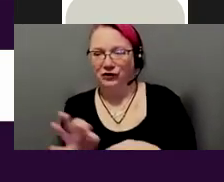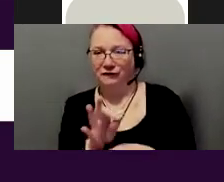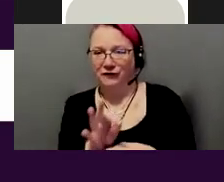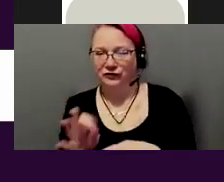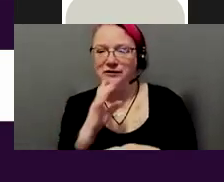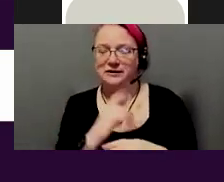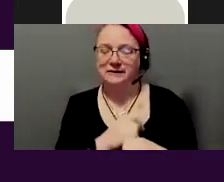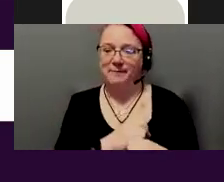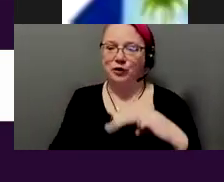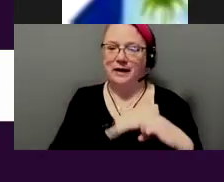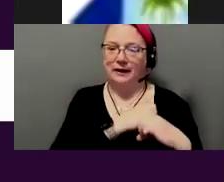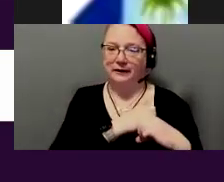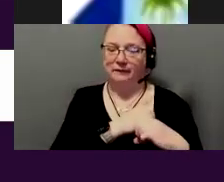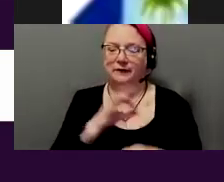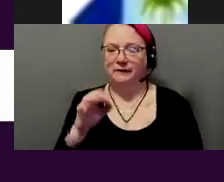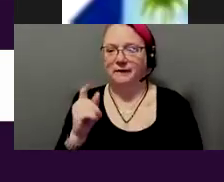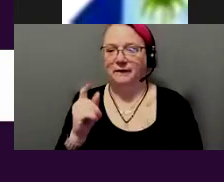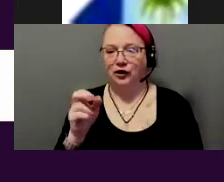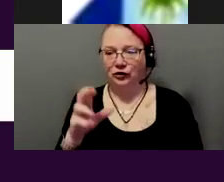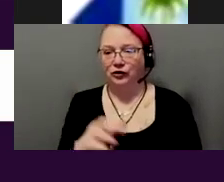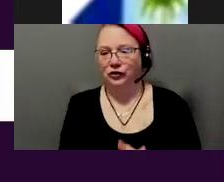protective factor.